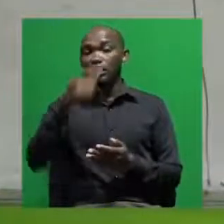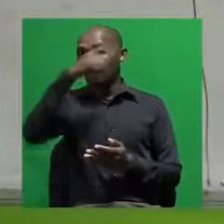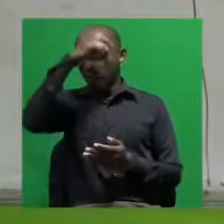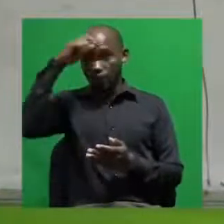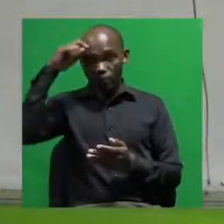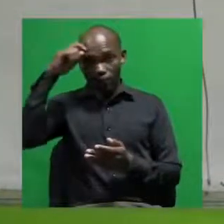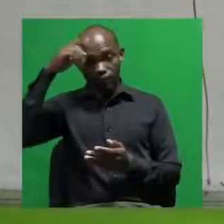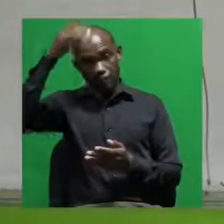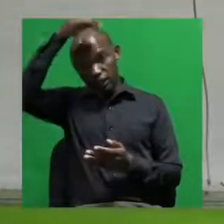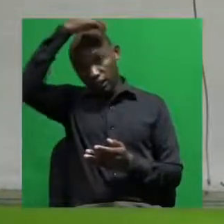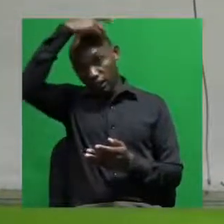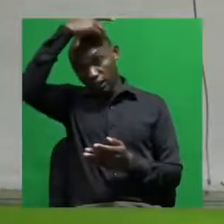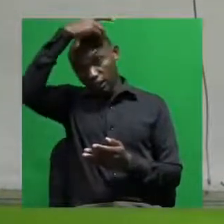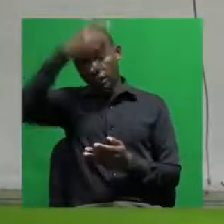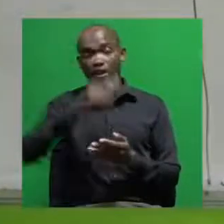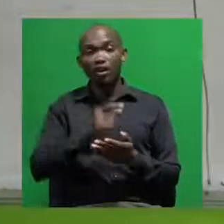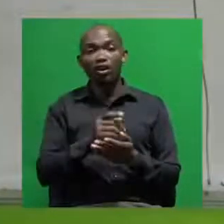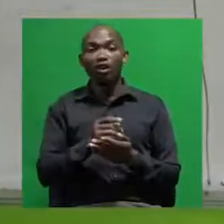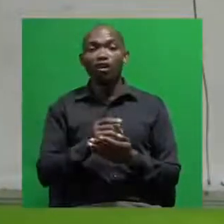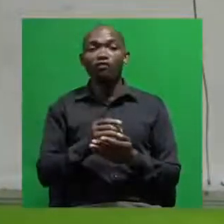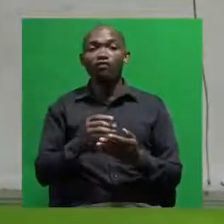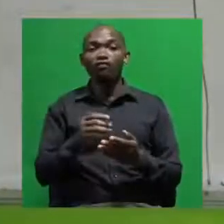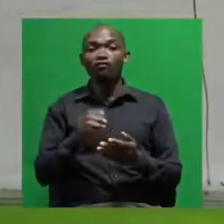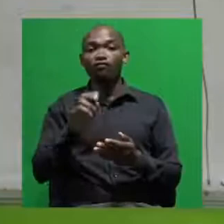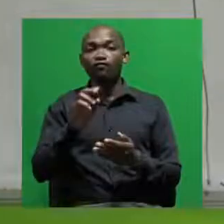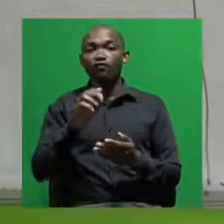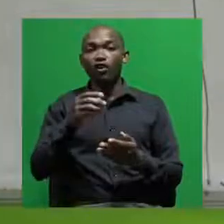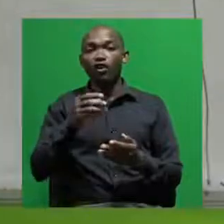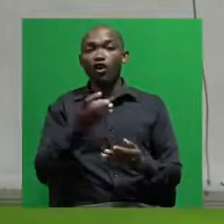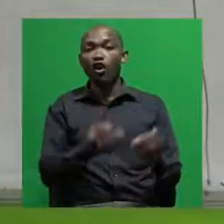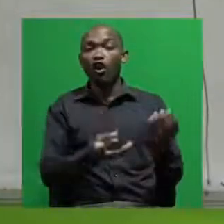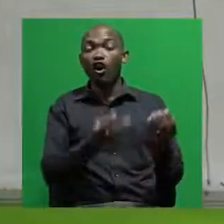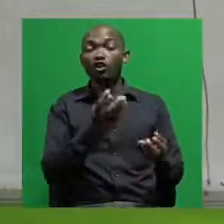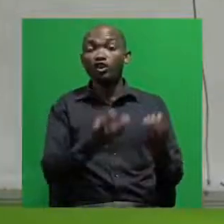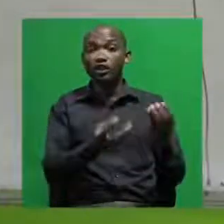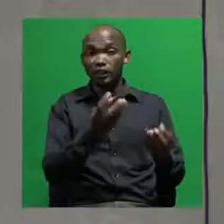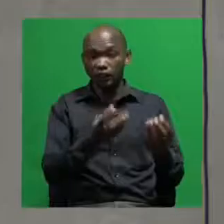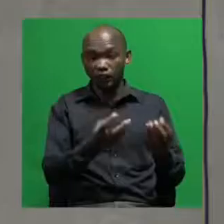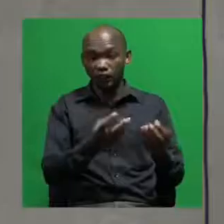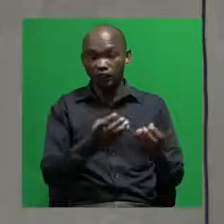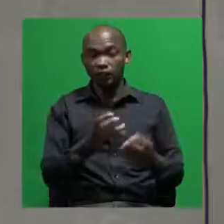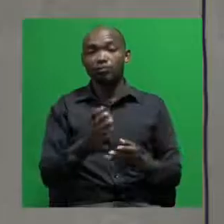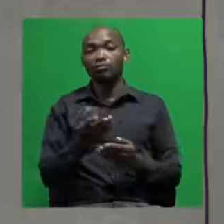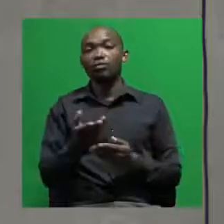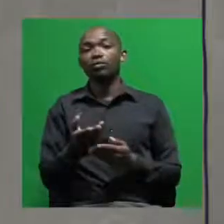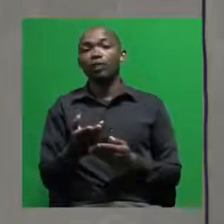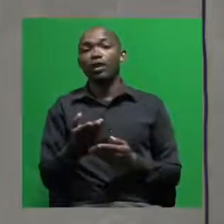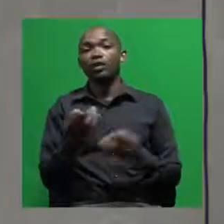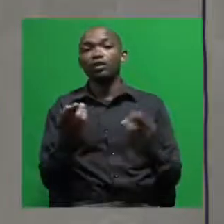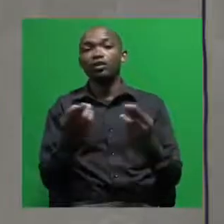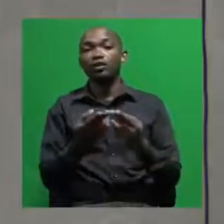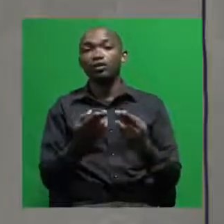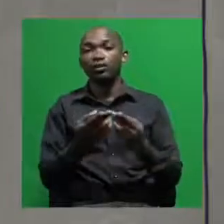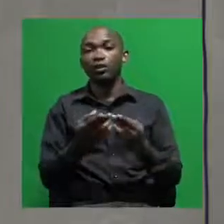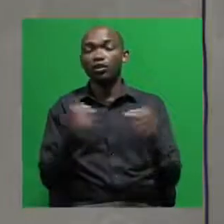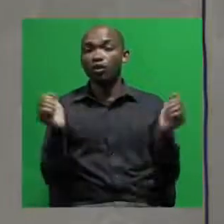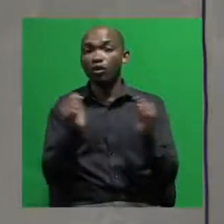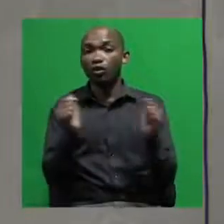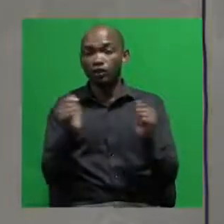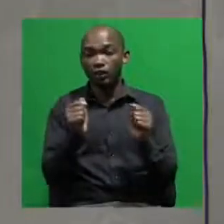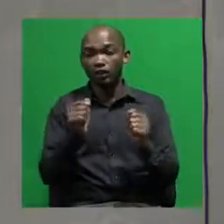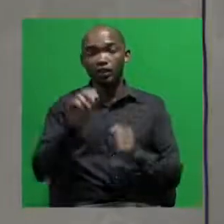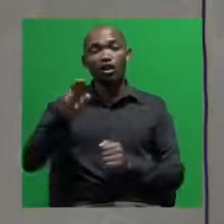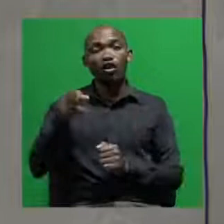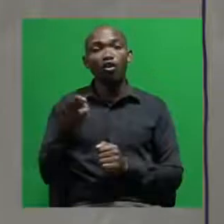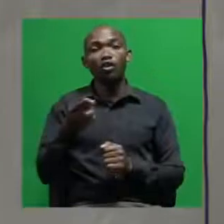temperature is the degree of hotness or coldness of a body. That's one. Two, the temperature is a measure of the average